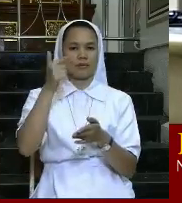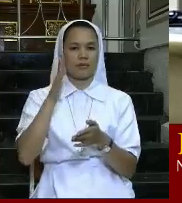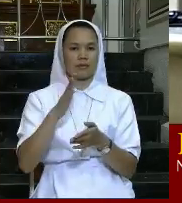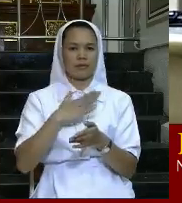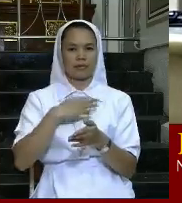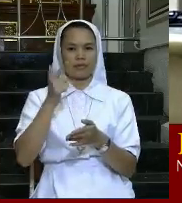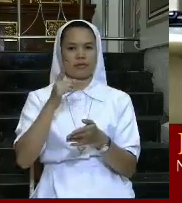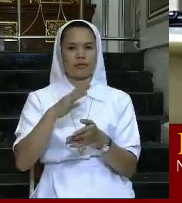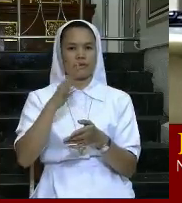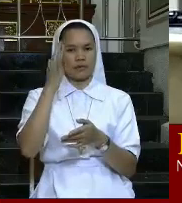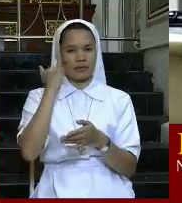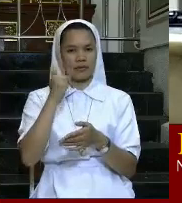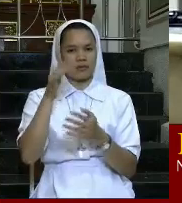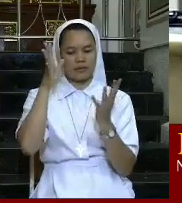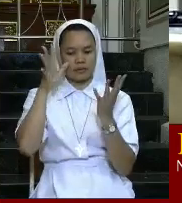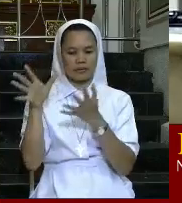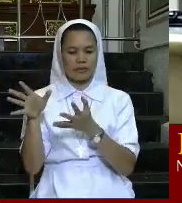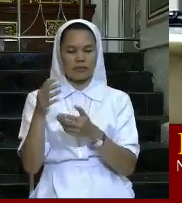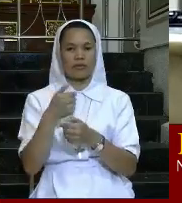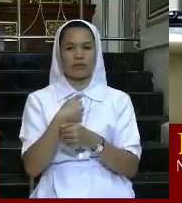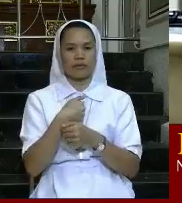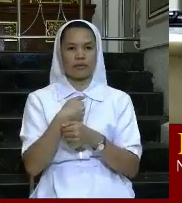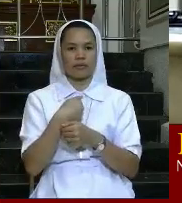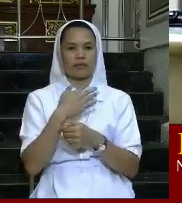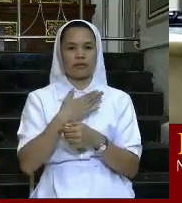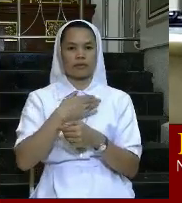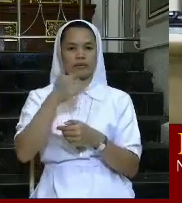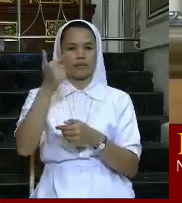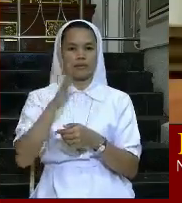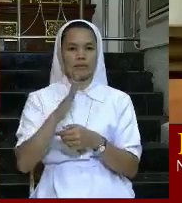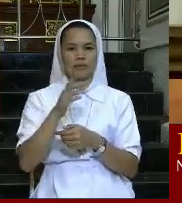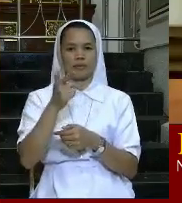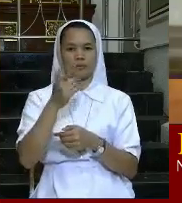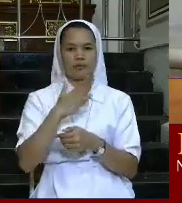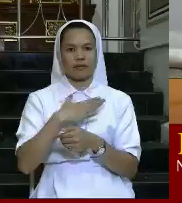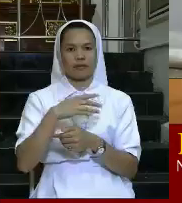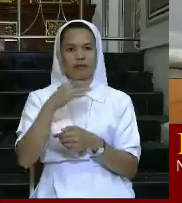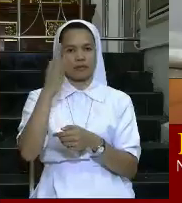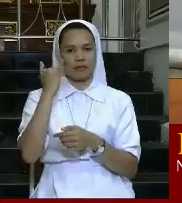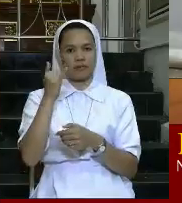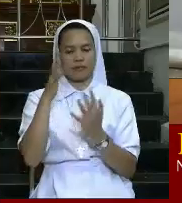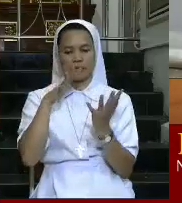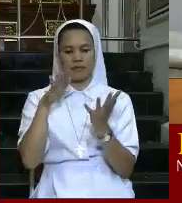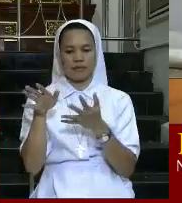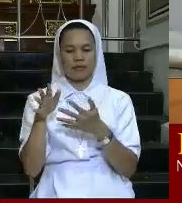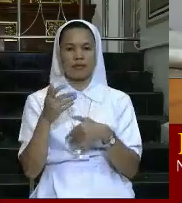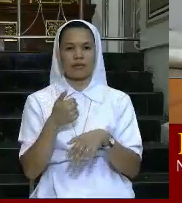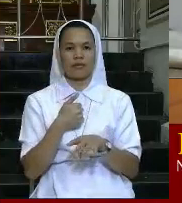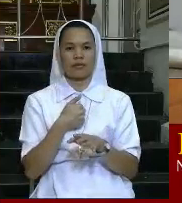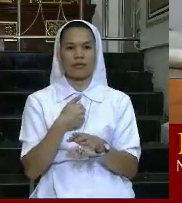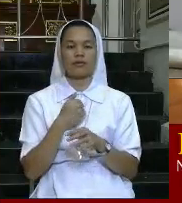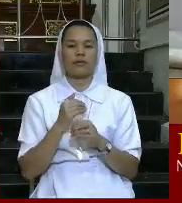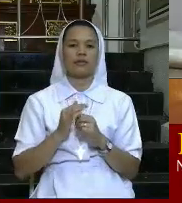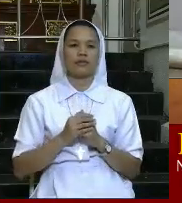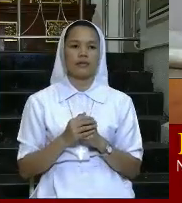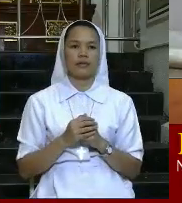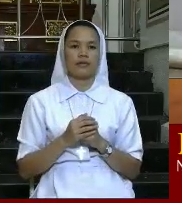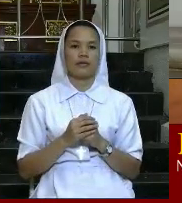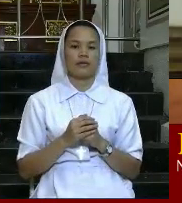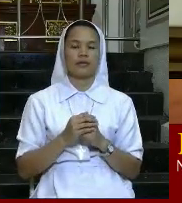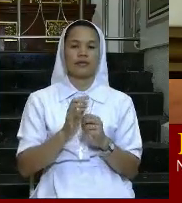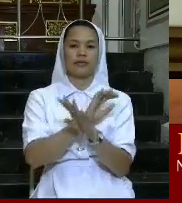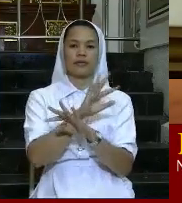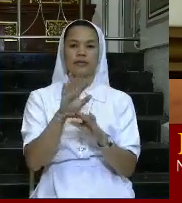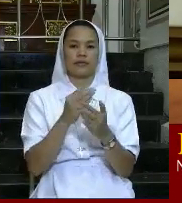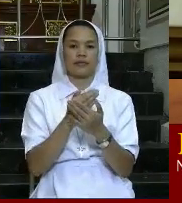My God, why have you abandoned me? My God, why have you abandoned me? All